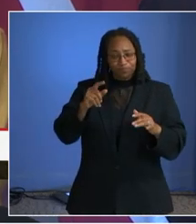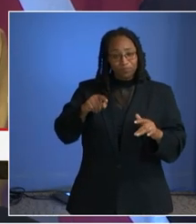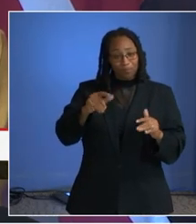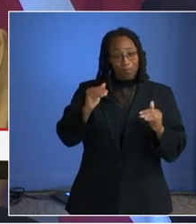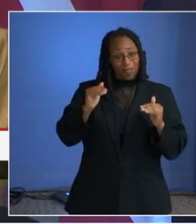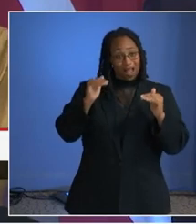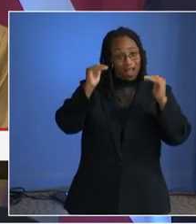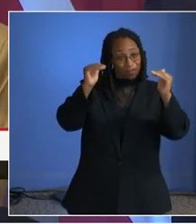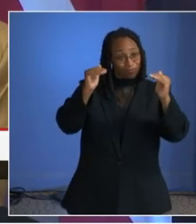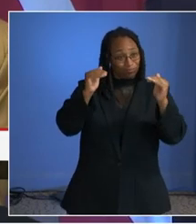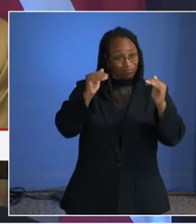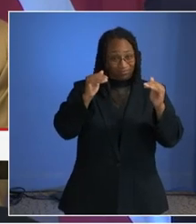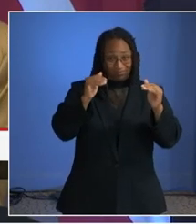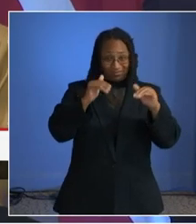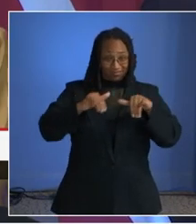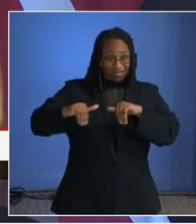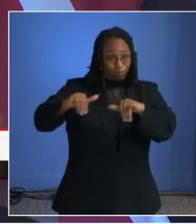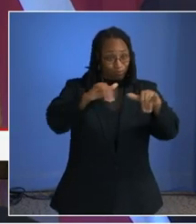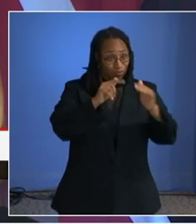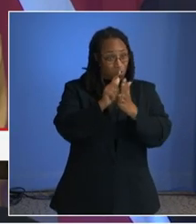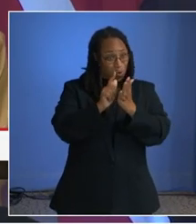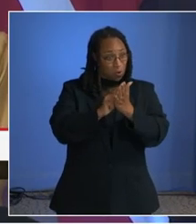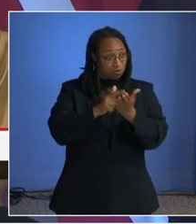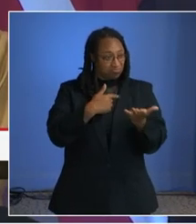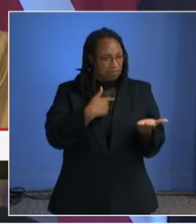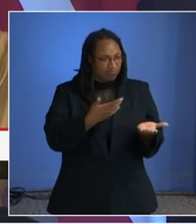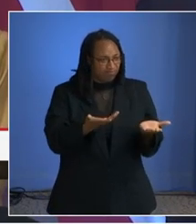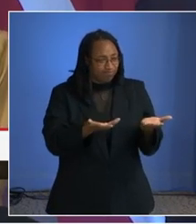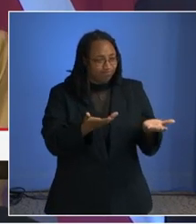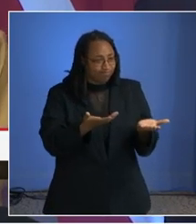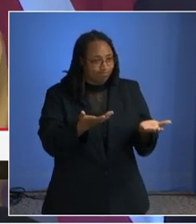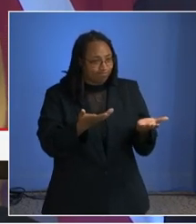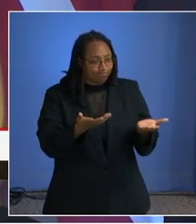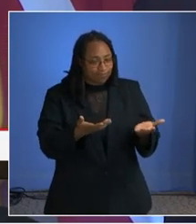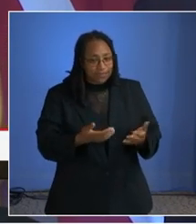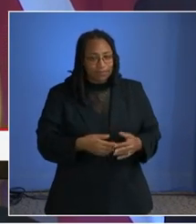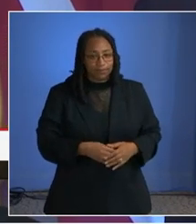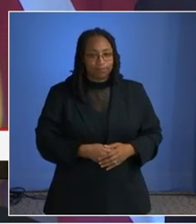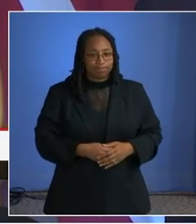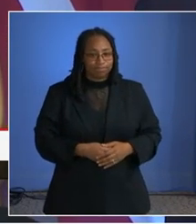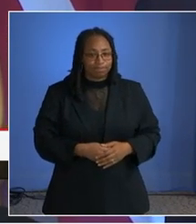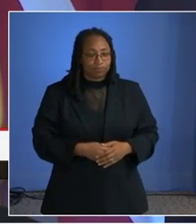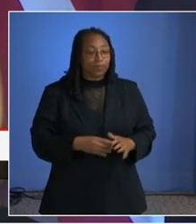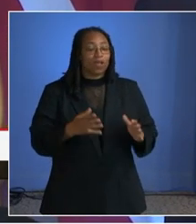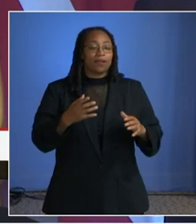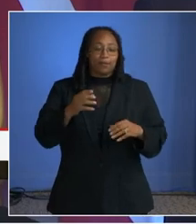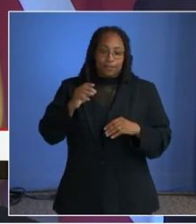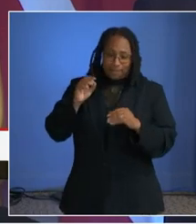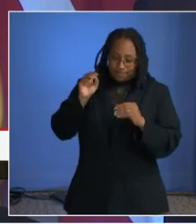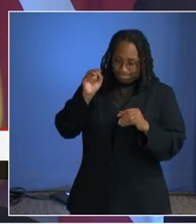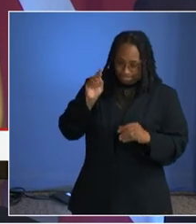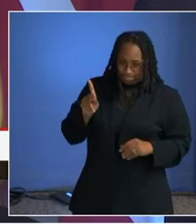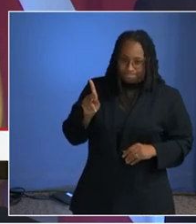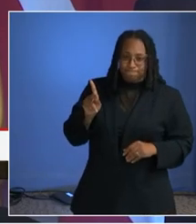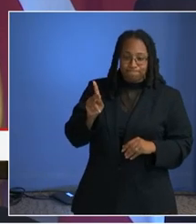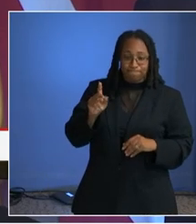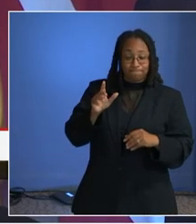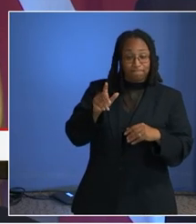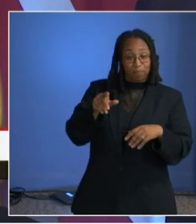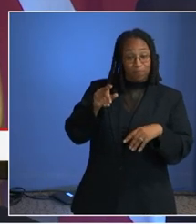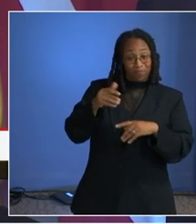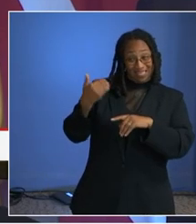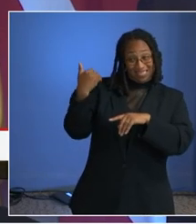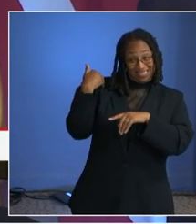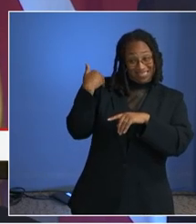mayor's order, when it was issued in 2017, reflected what everybody in the nation was doing. So I don't want to give you